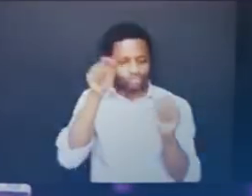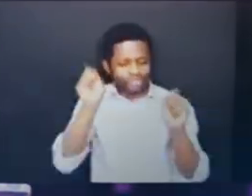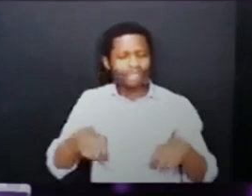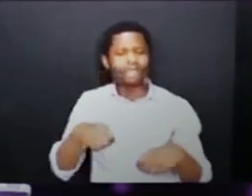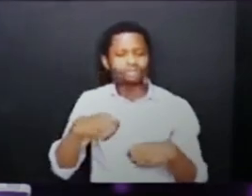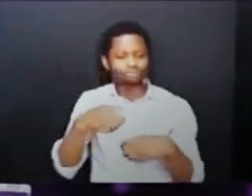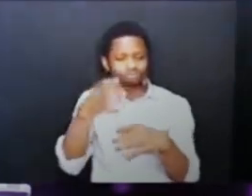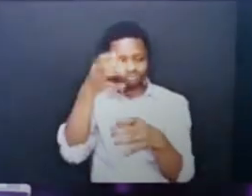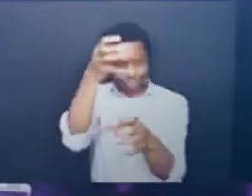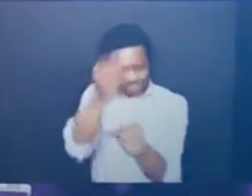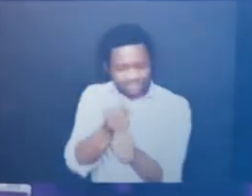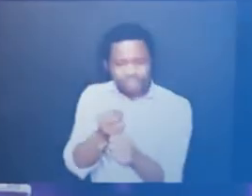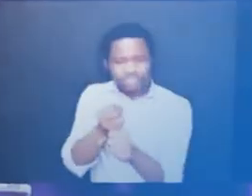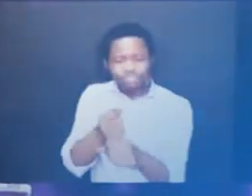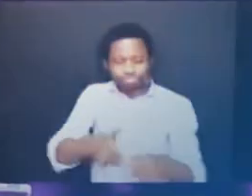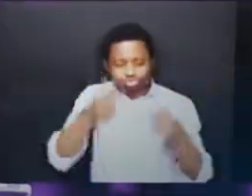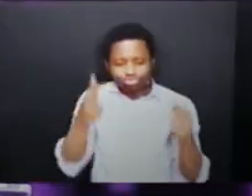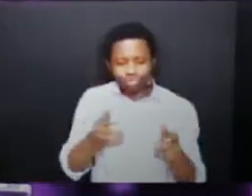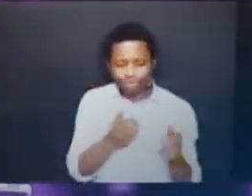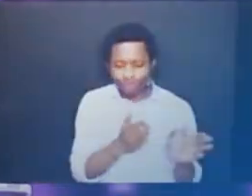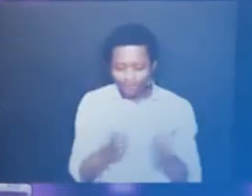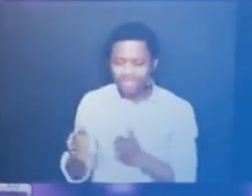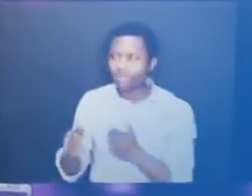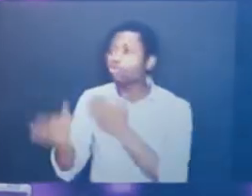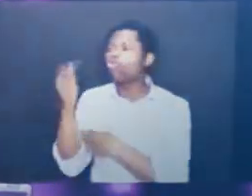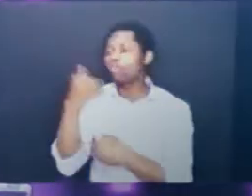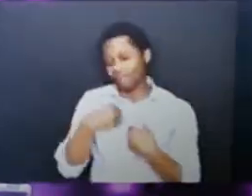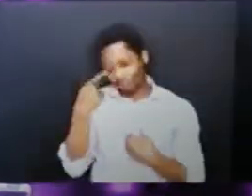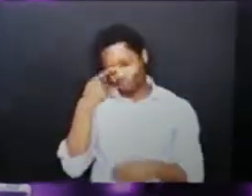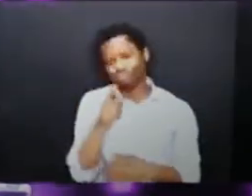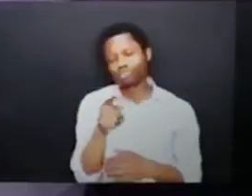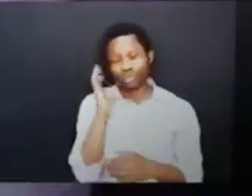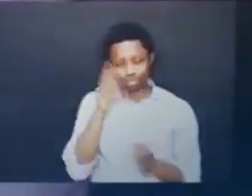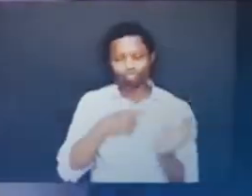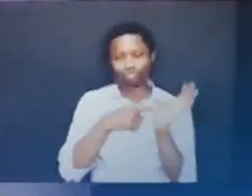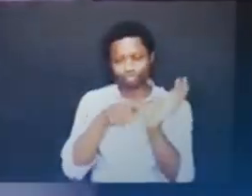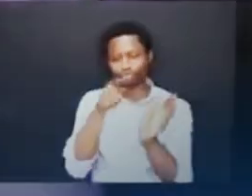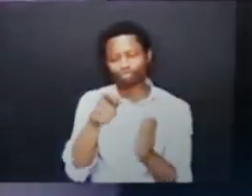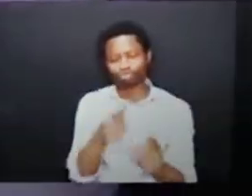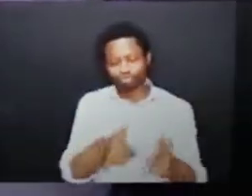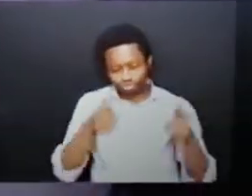God has for you.